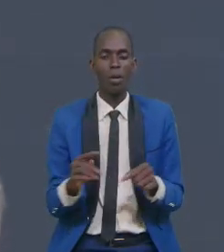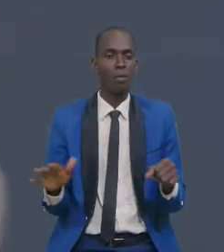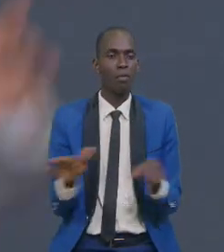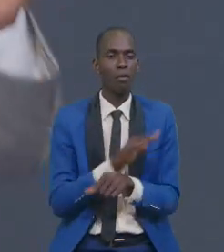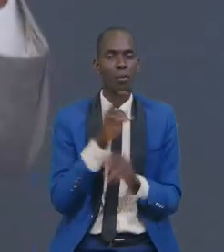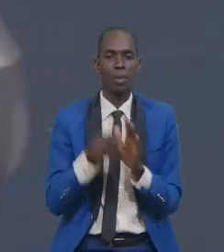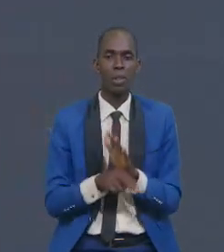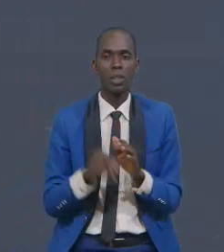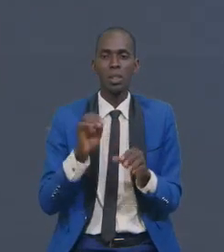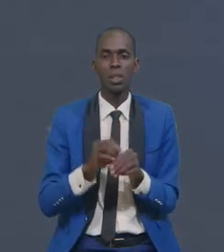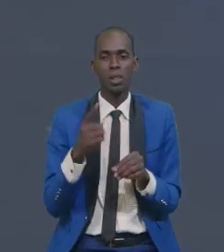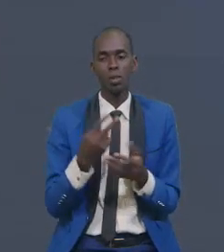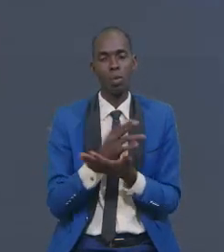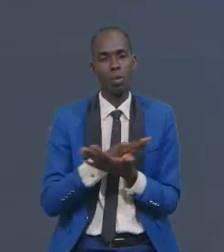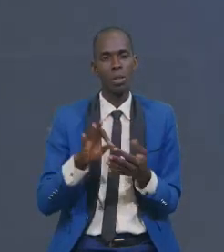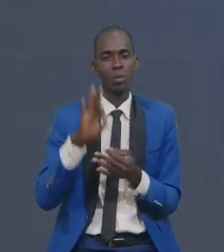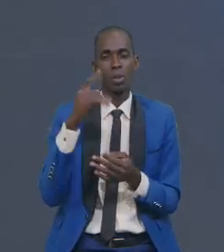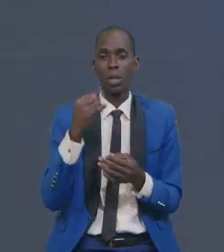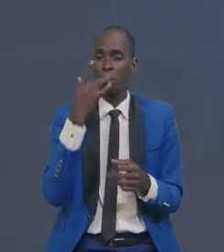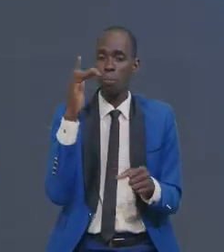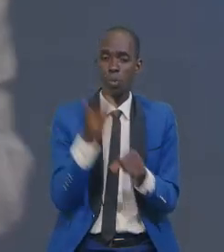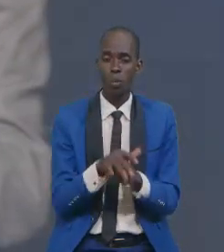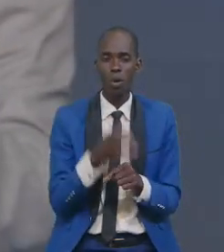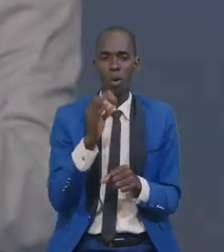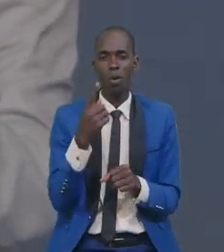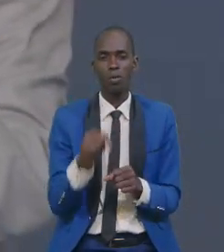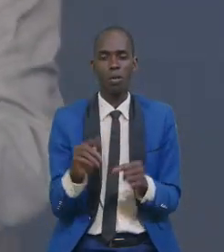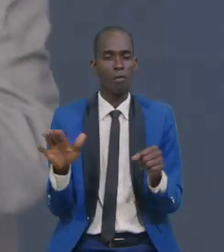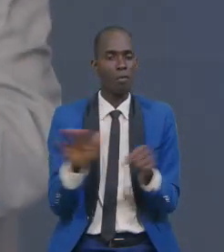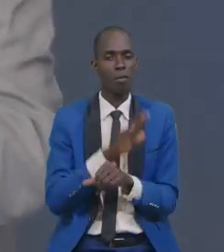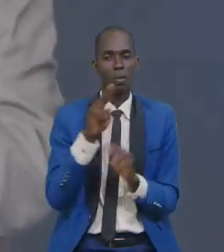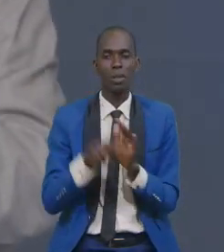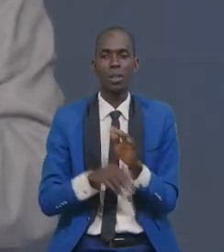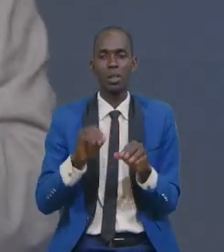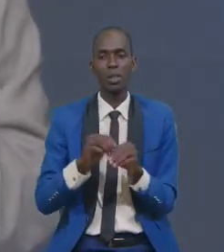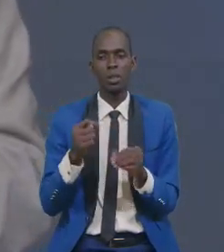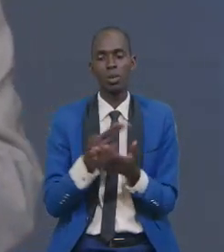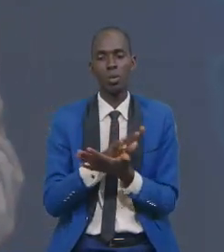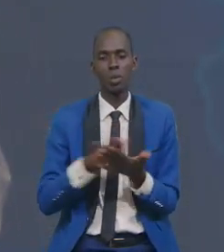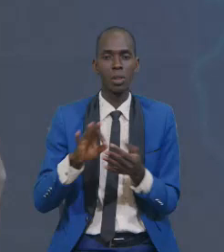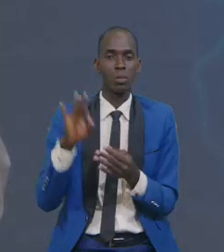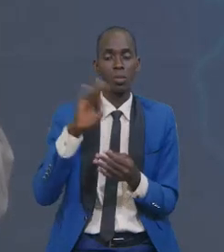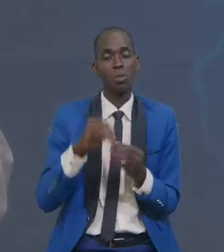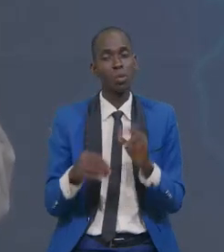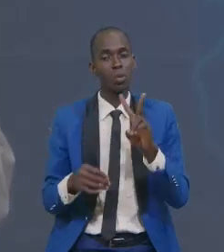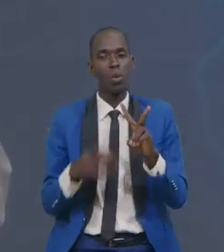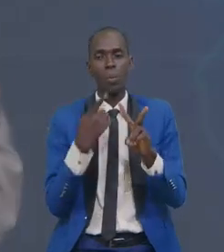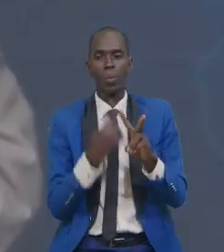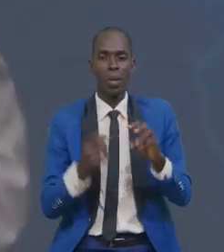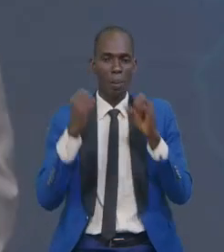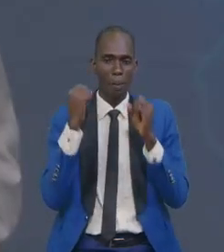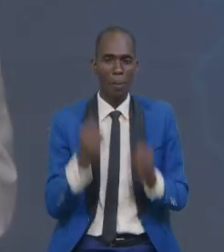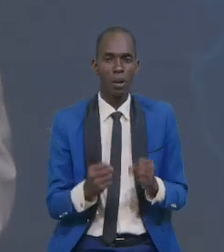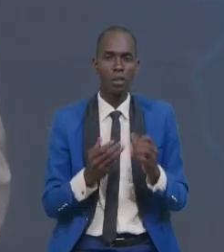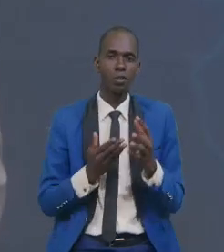Holy Ghost. The promise of the fullness in the Holy Ghost. Number two, the power through the